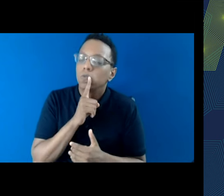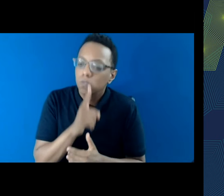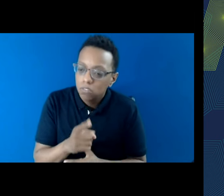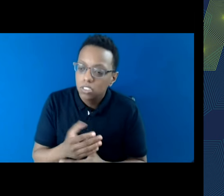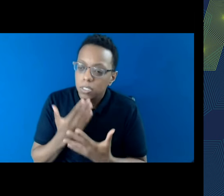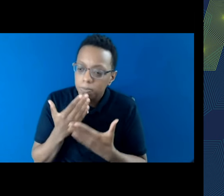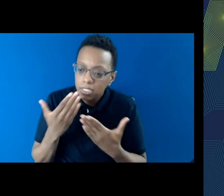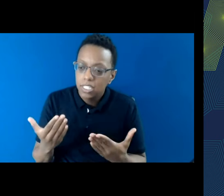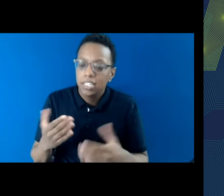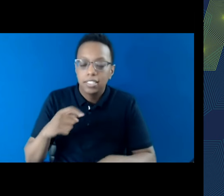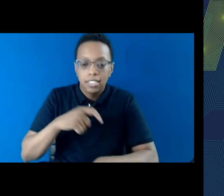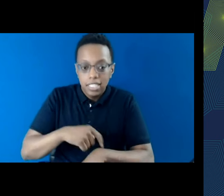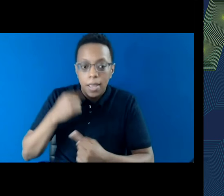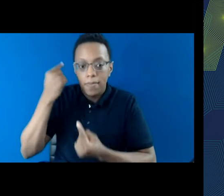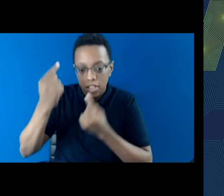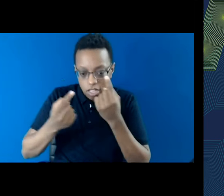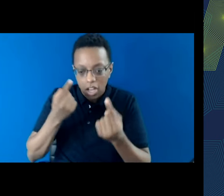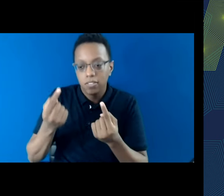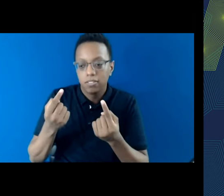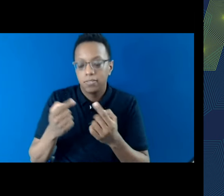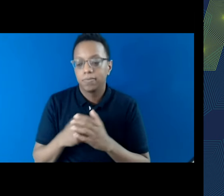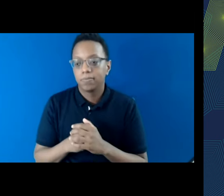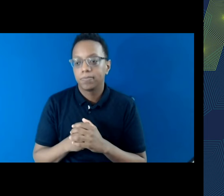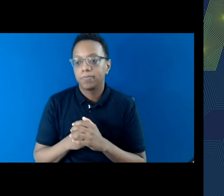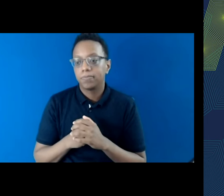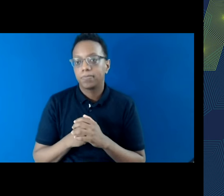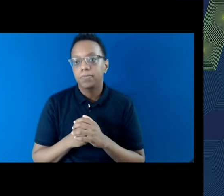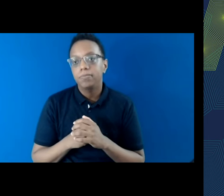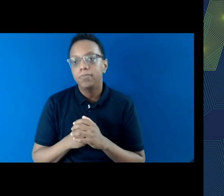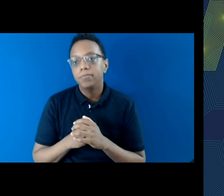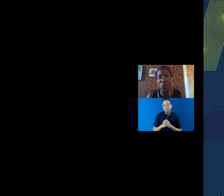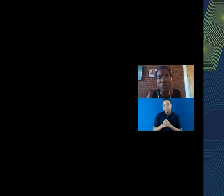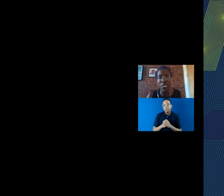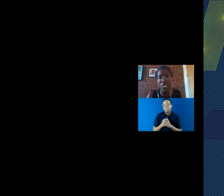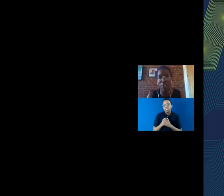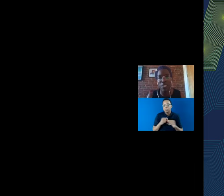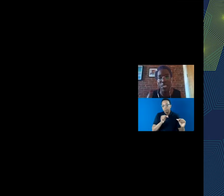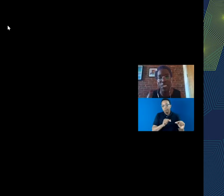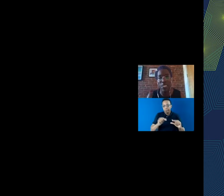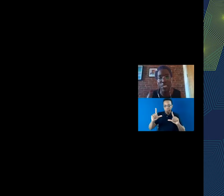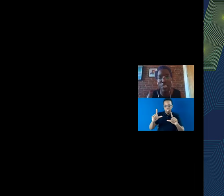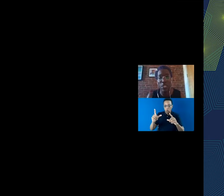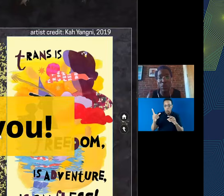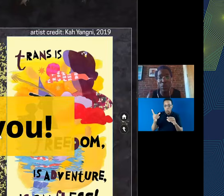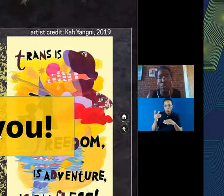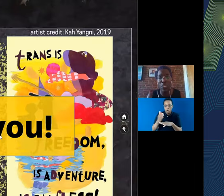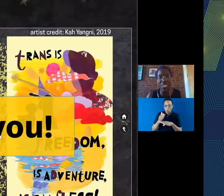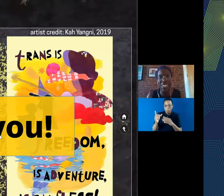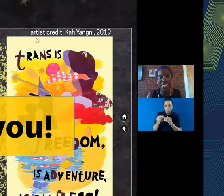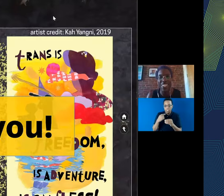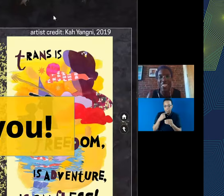the time and the thought that you all have put into this. I guess I should share my screen one more time because I have a slide that says thank